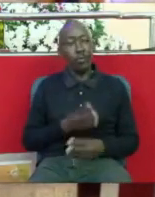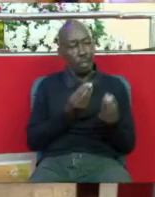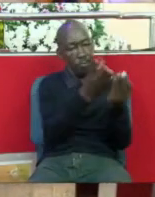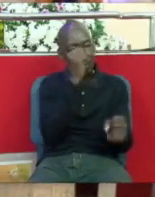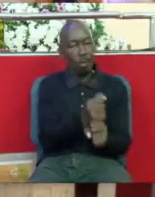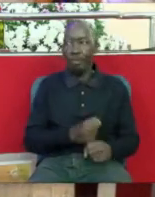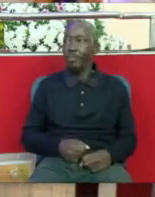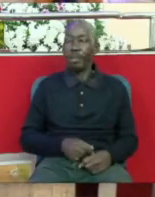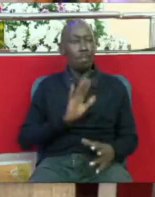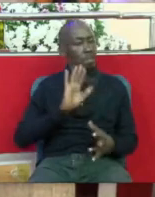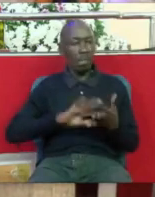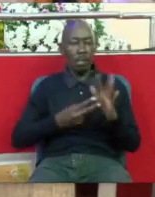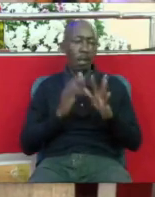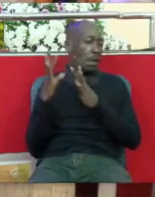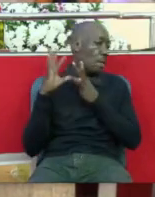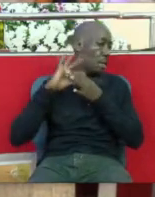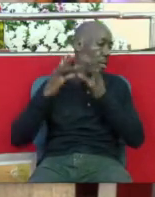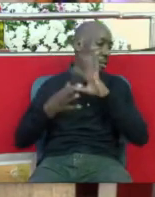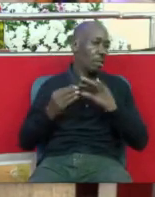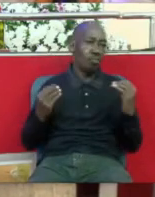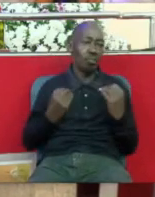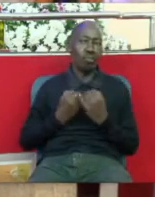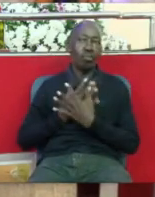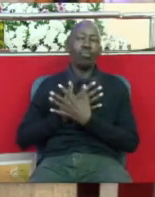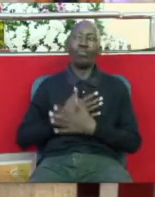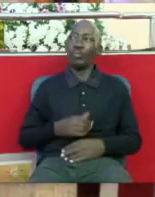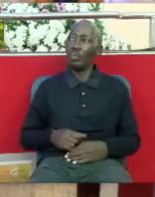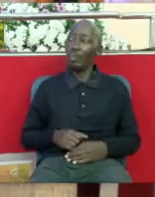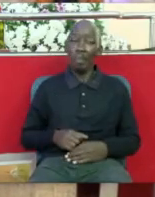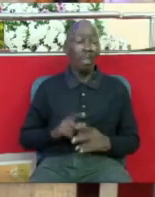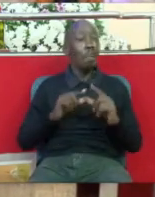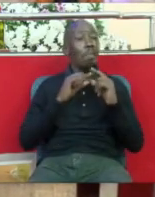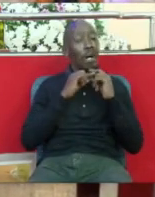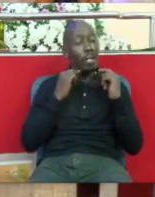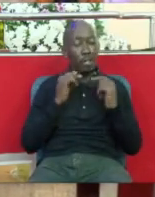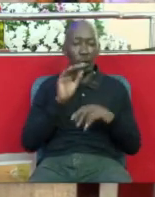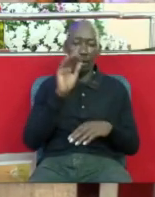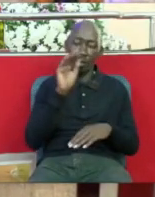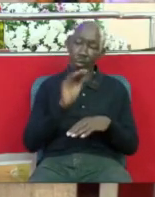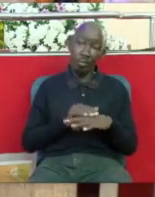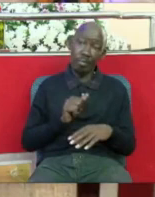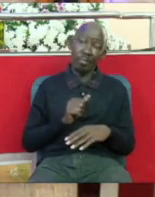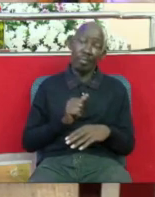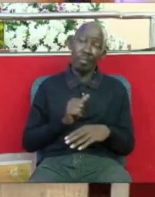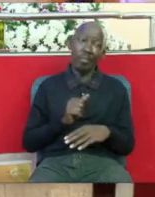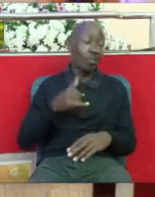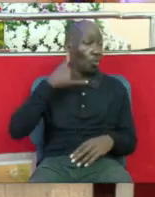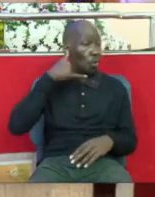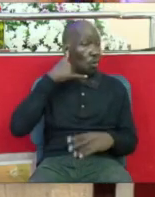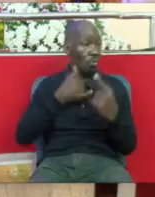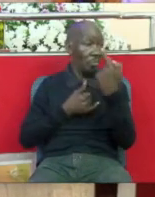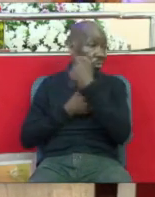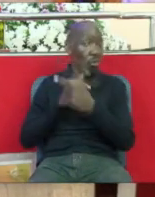That's a culture shock. Yeah, ilikuwa ni kusuko msuko wa kidesturi na mila. So the pastor calls me. Na hivyo basi mchungaji akanipigia. Told me niko